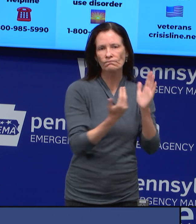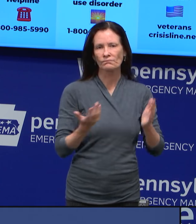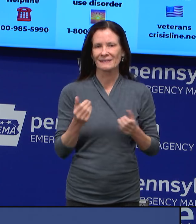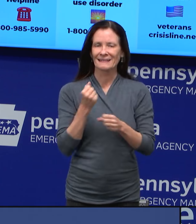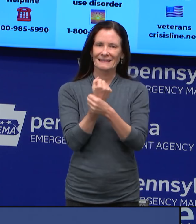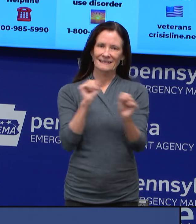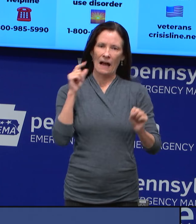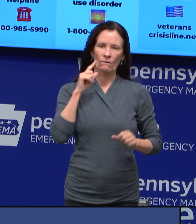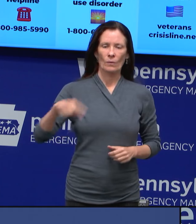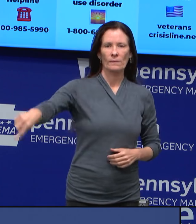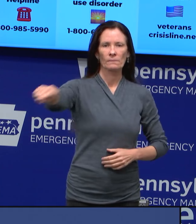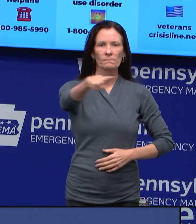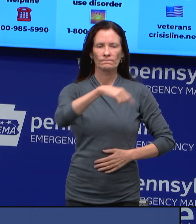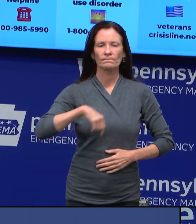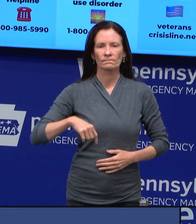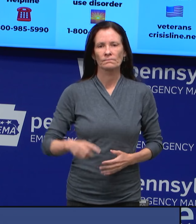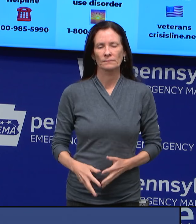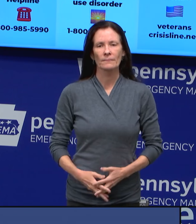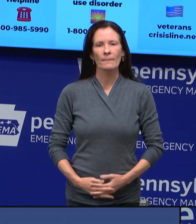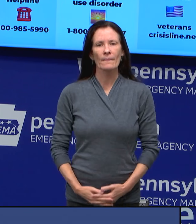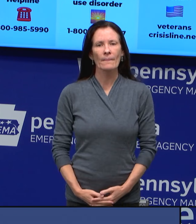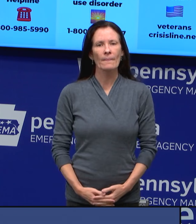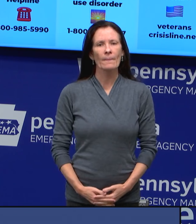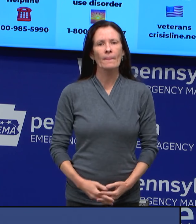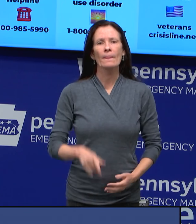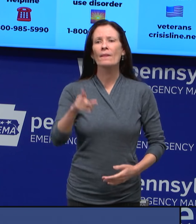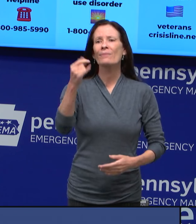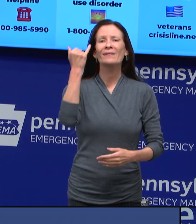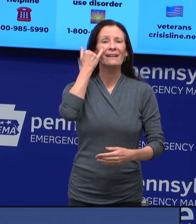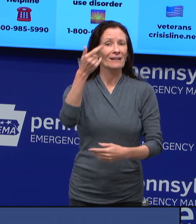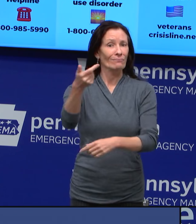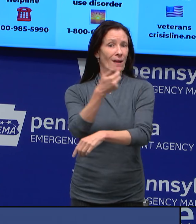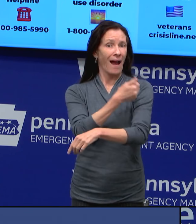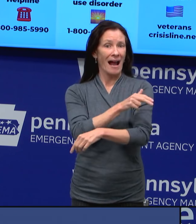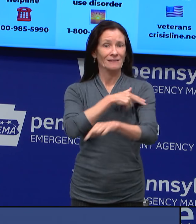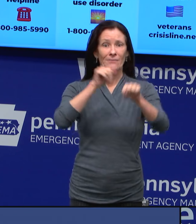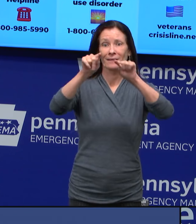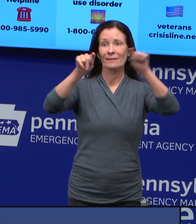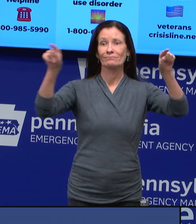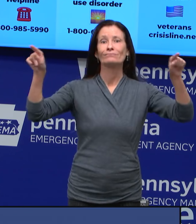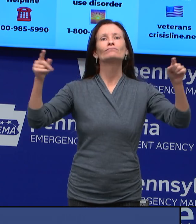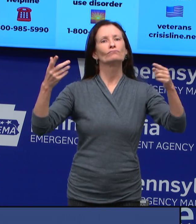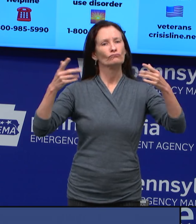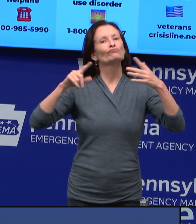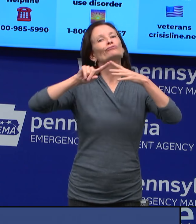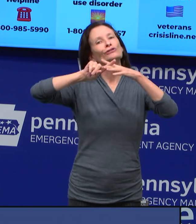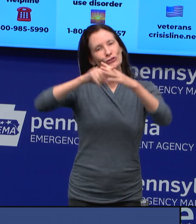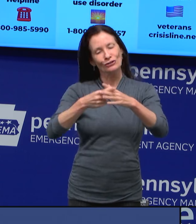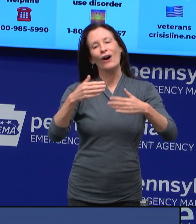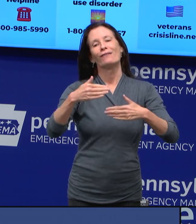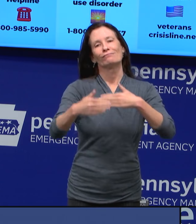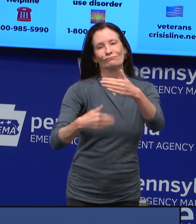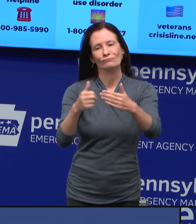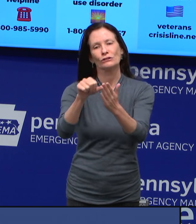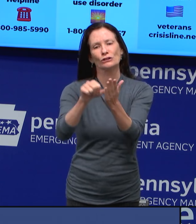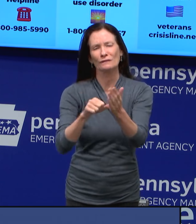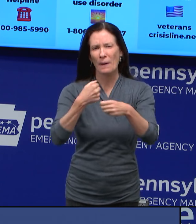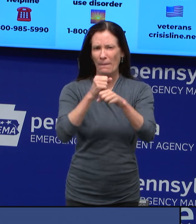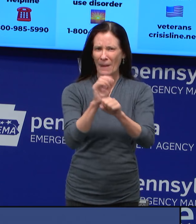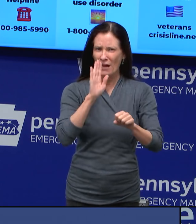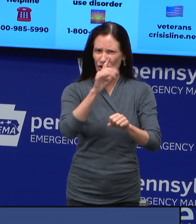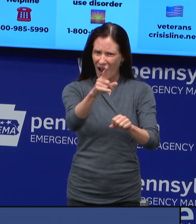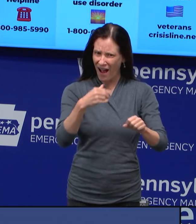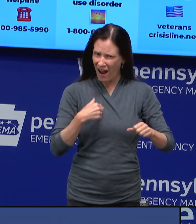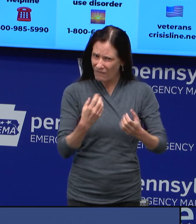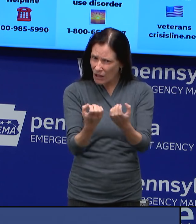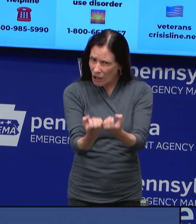personal protective equipment to be prepared for a surge in COVID-19 cases. Facilities also have to